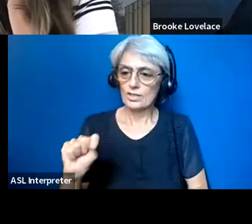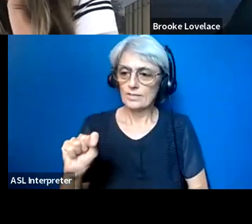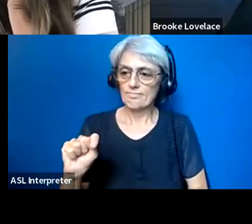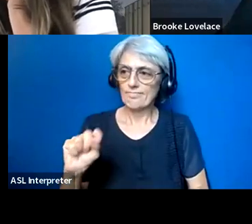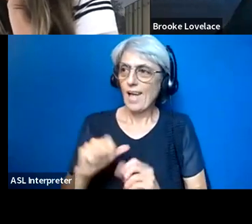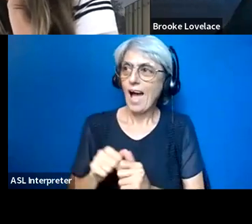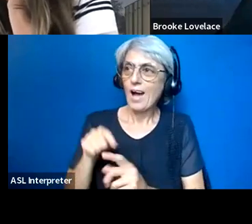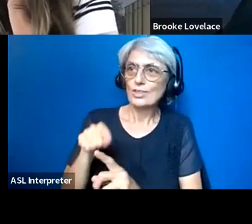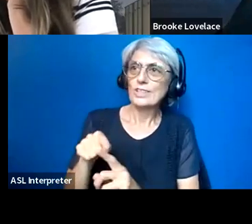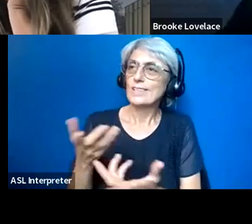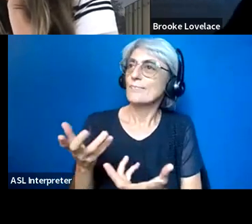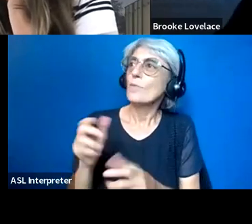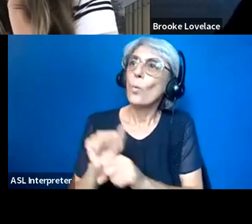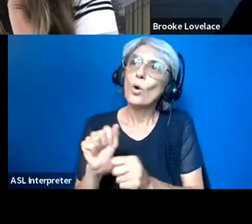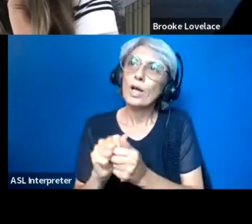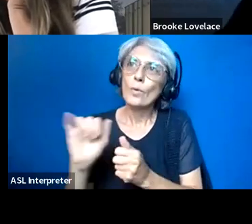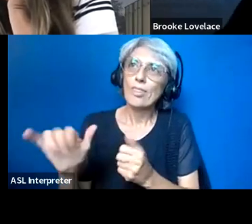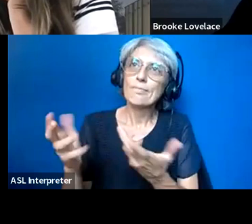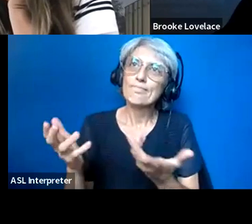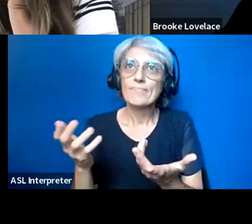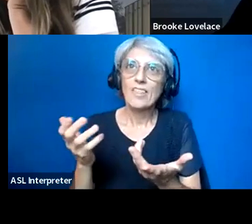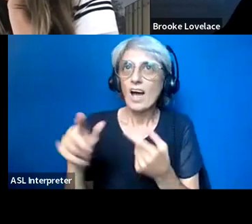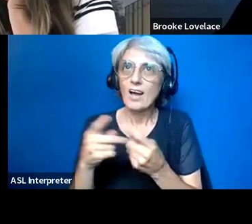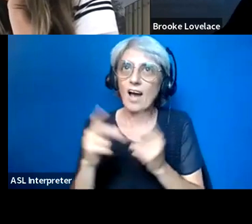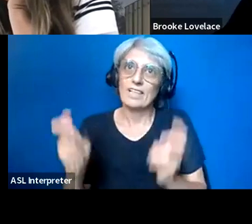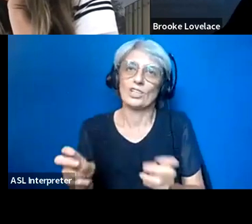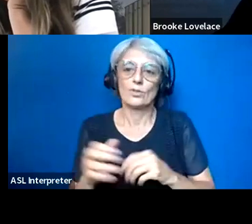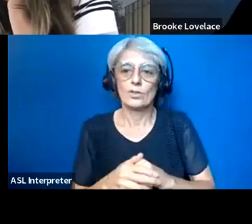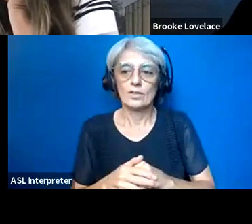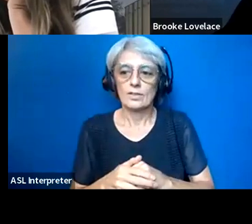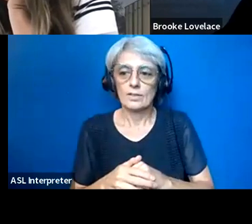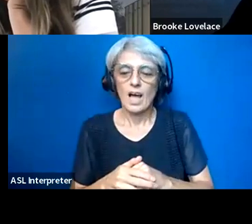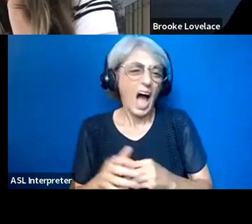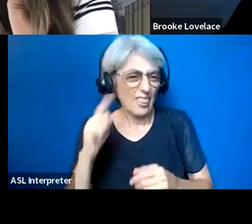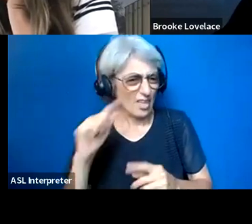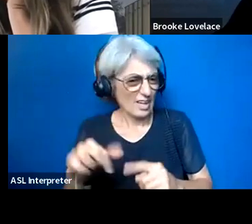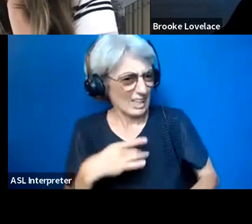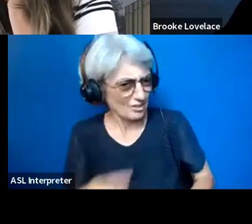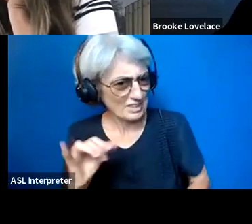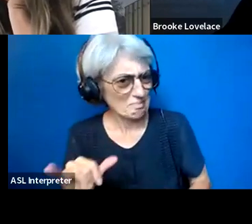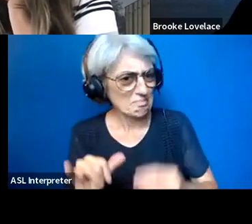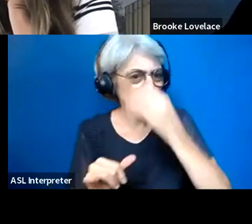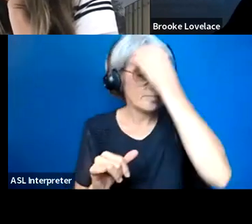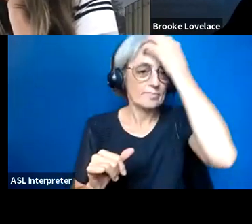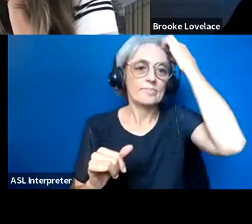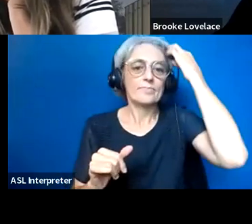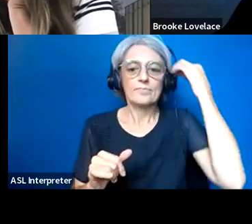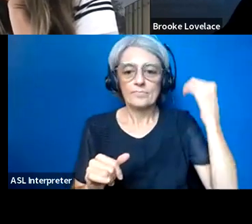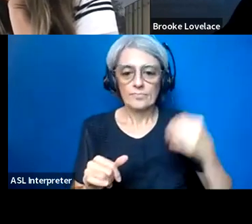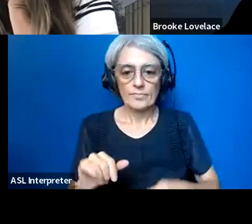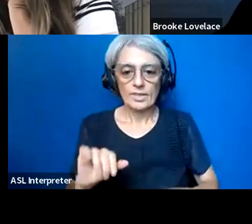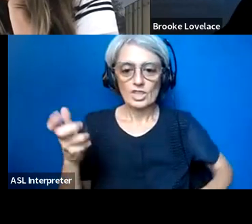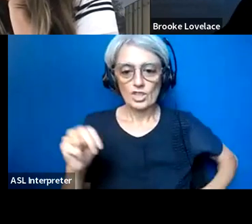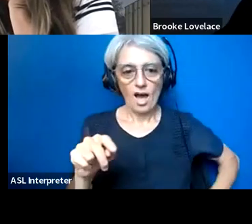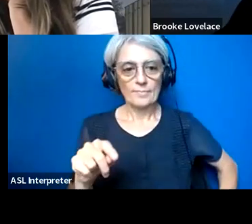working with any of those kind of issues. Yeah, I thought that was really interesting. Yeah, we're very fortunate in